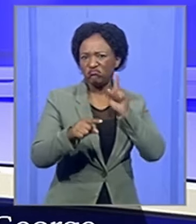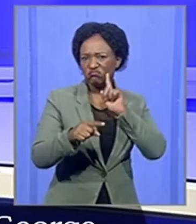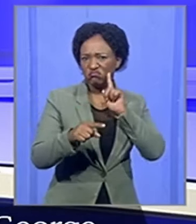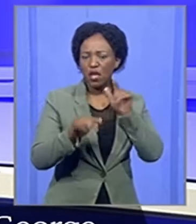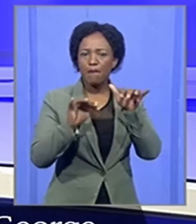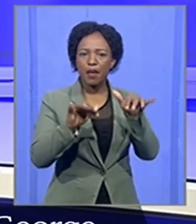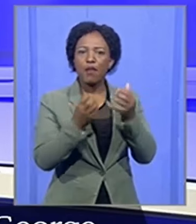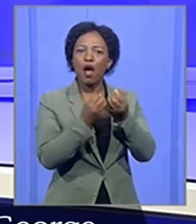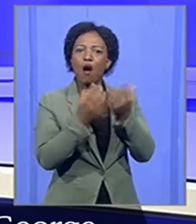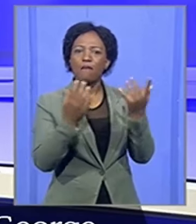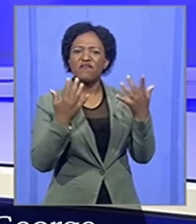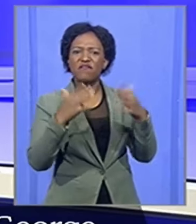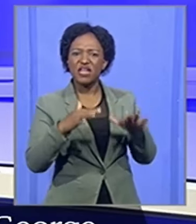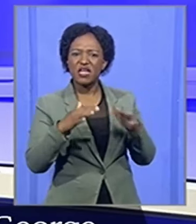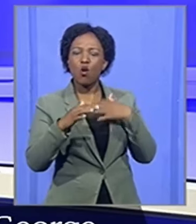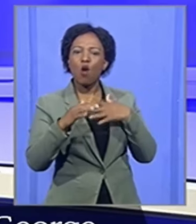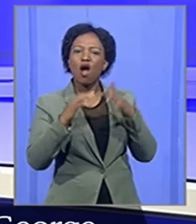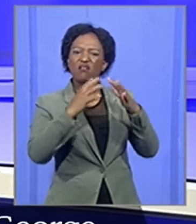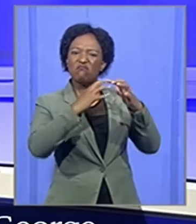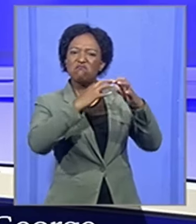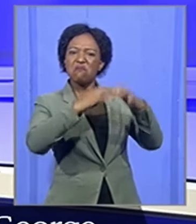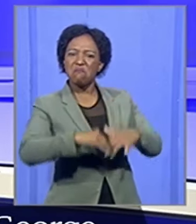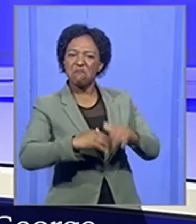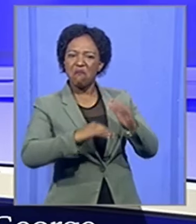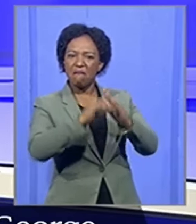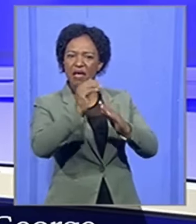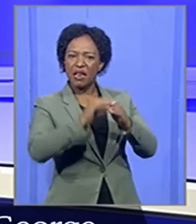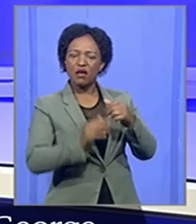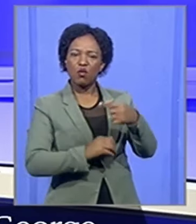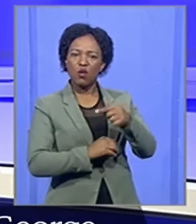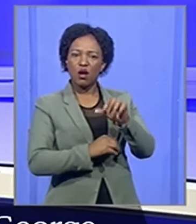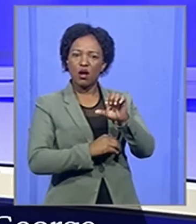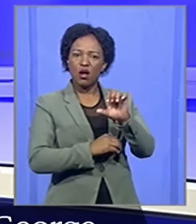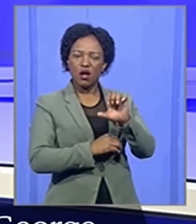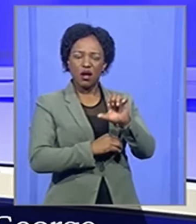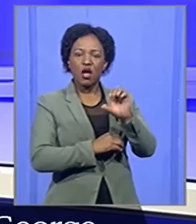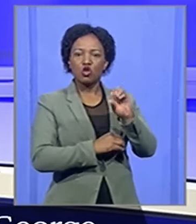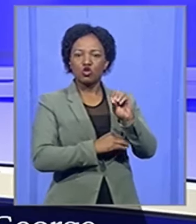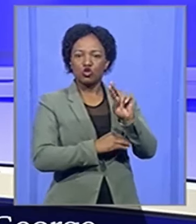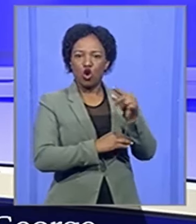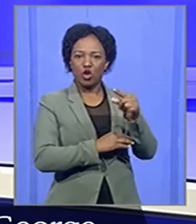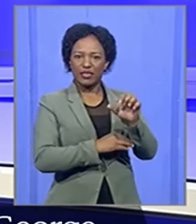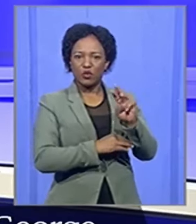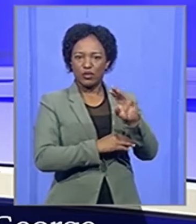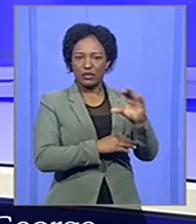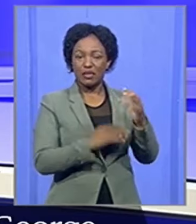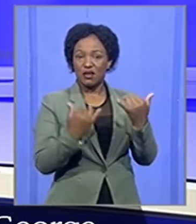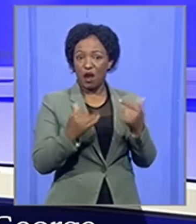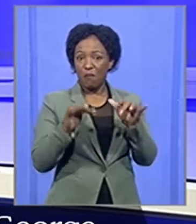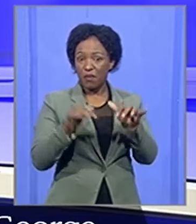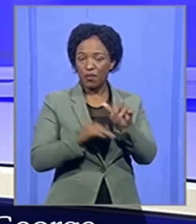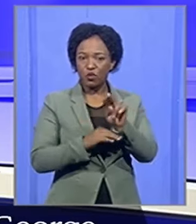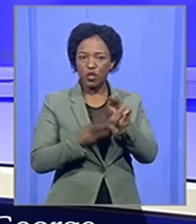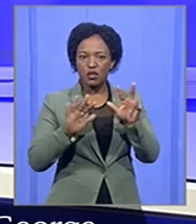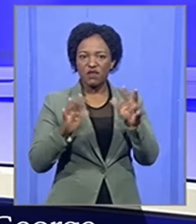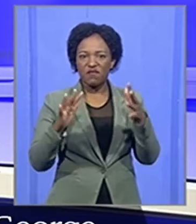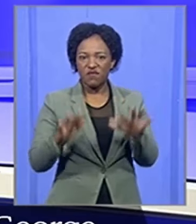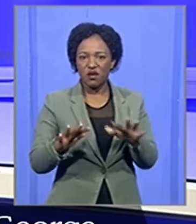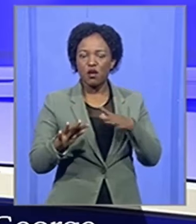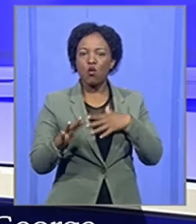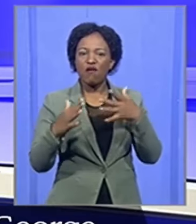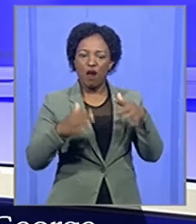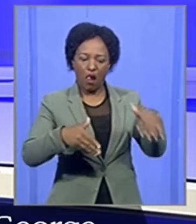ba gagetšego kampeng ya lefase morago ga go phuhlamaga moago ka George Western Cape. Go fihla ga bjale batho ba 28 ba kgonne go